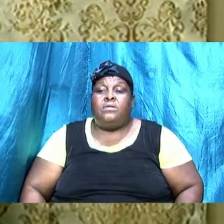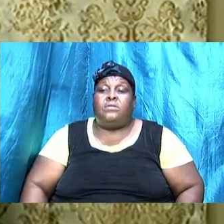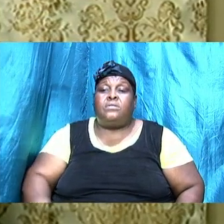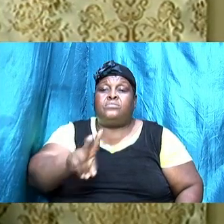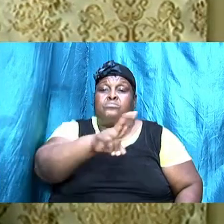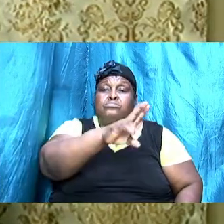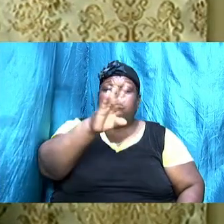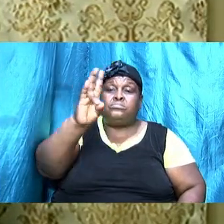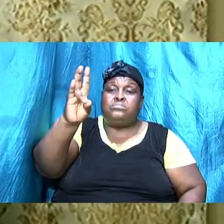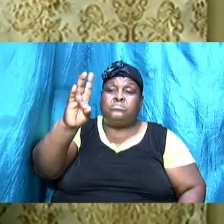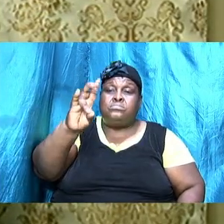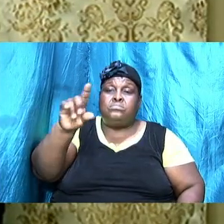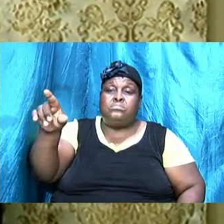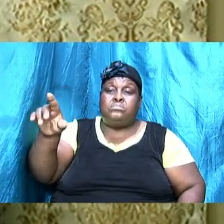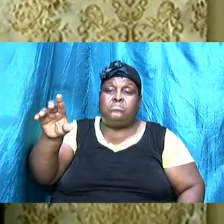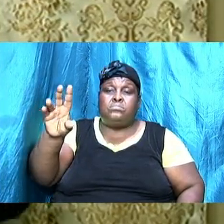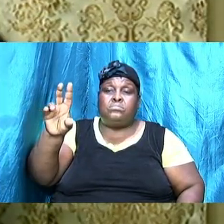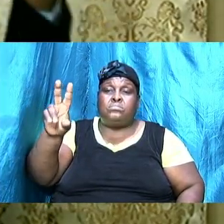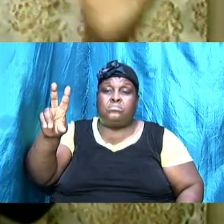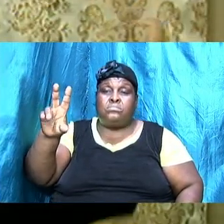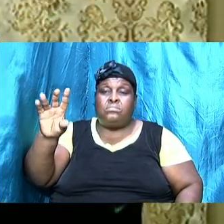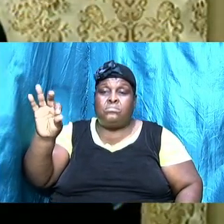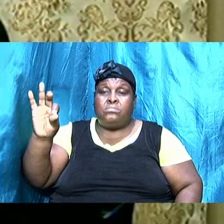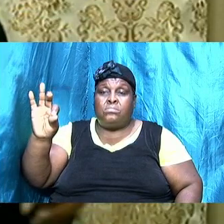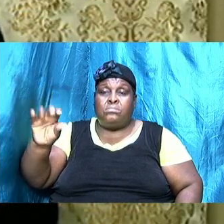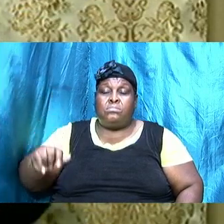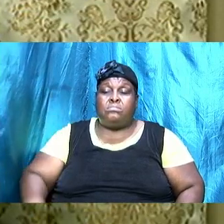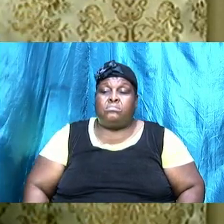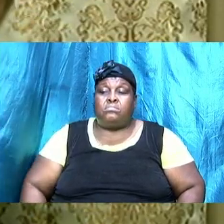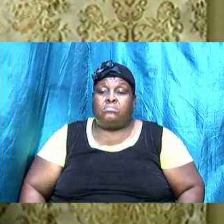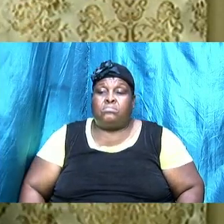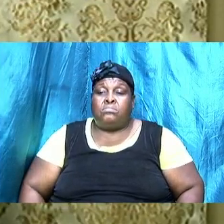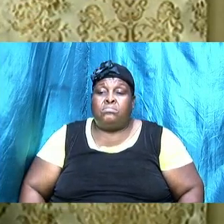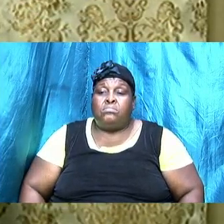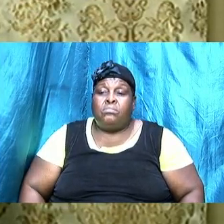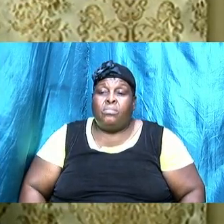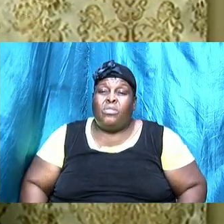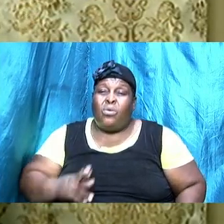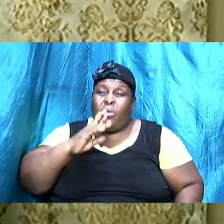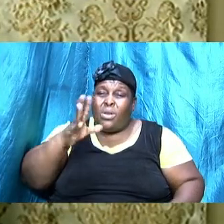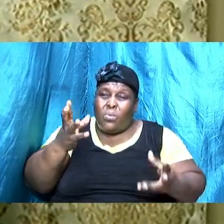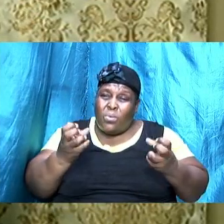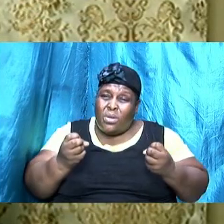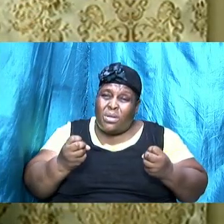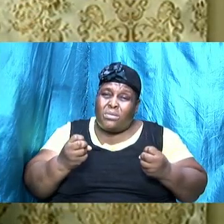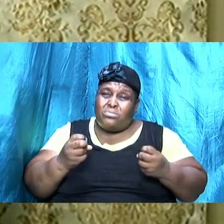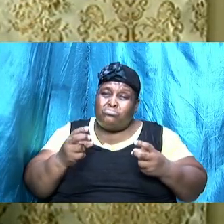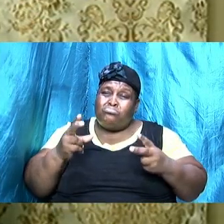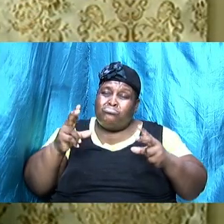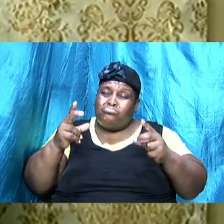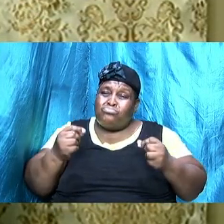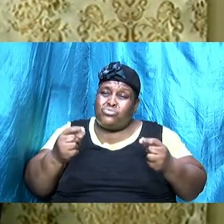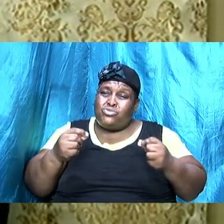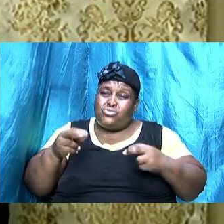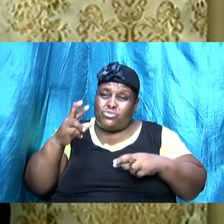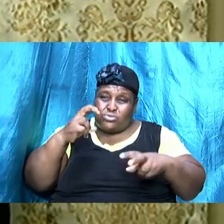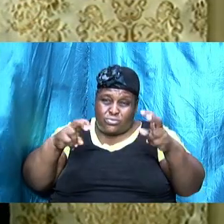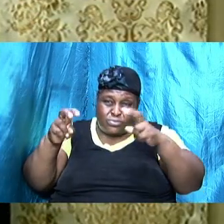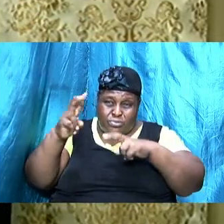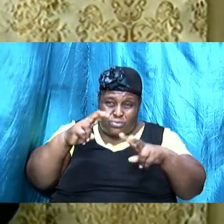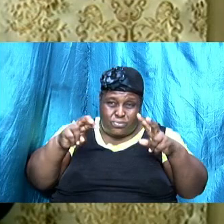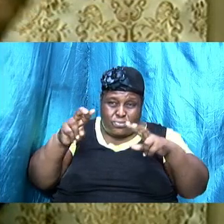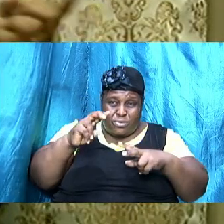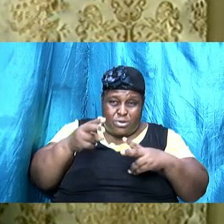to 29. There are so many, but I had to start the way I started. I really wanted to do a little review in a different